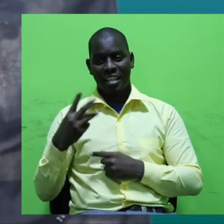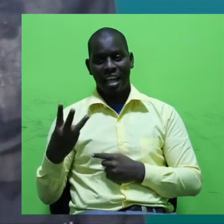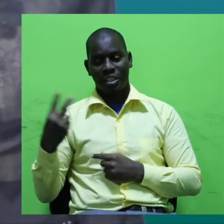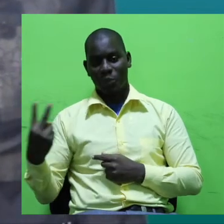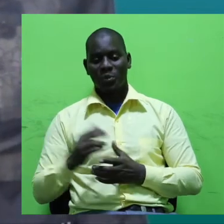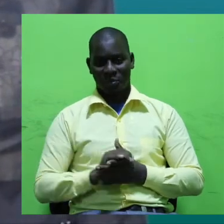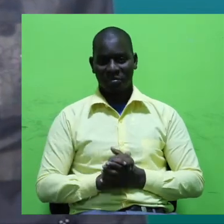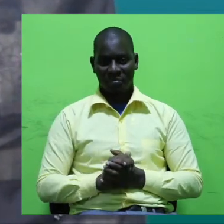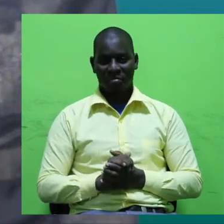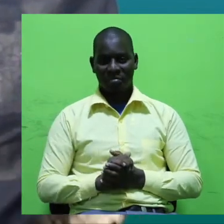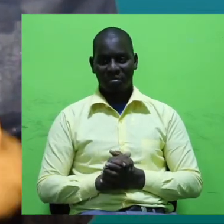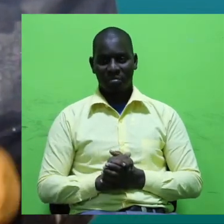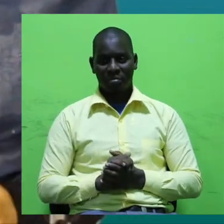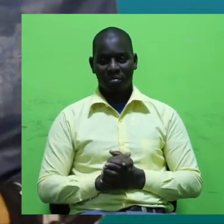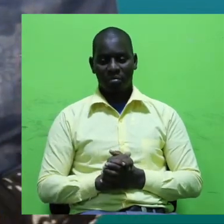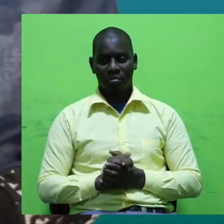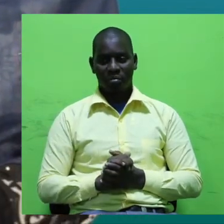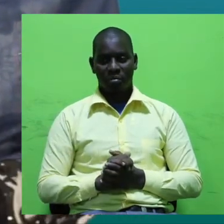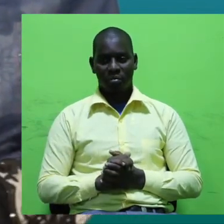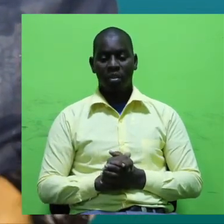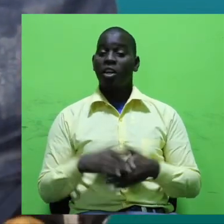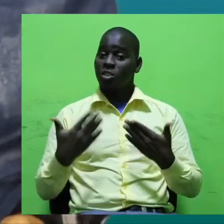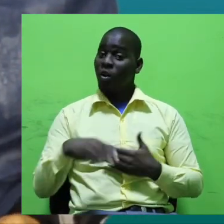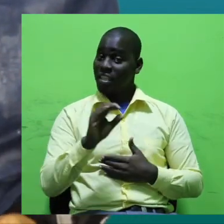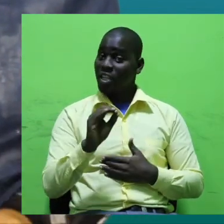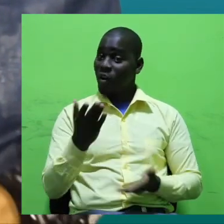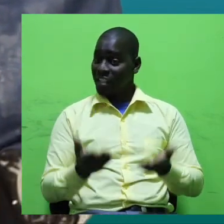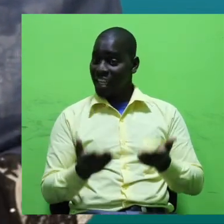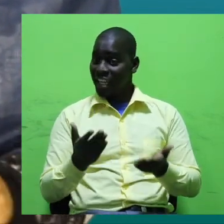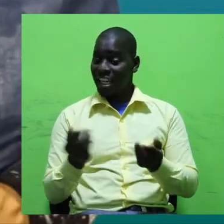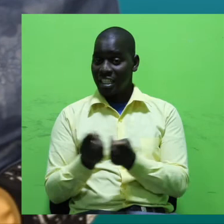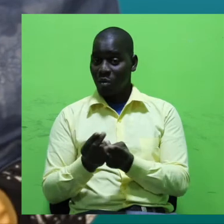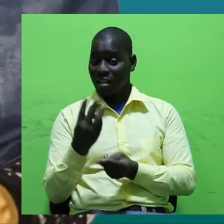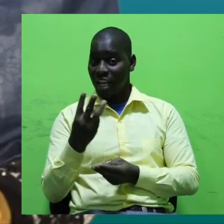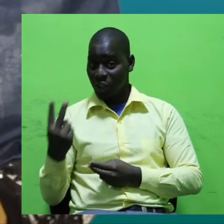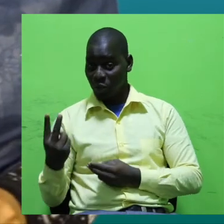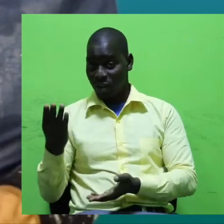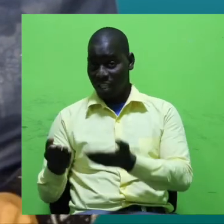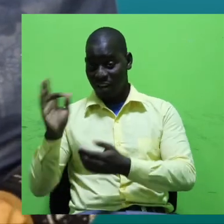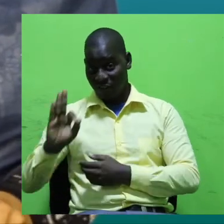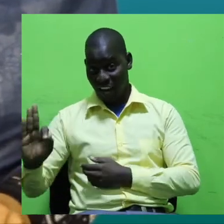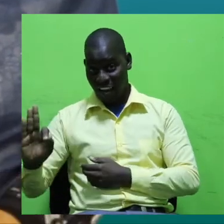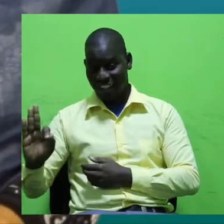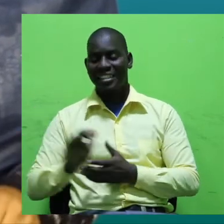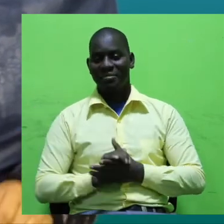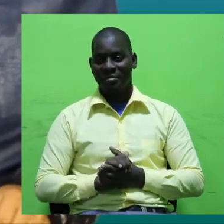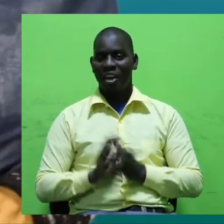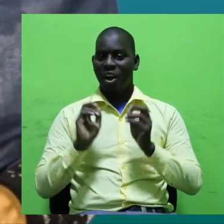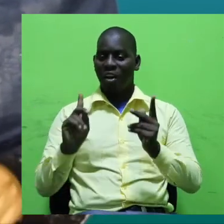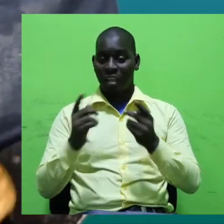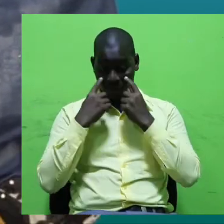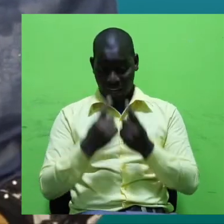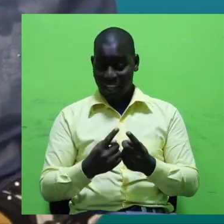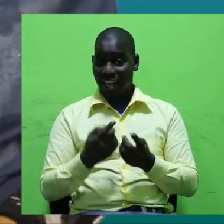273.15. Now put 20 to the C and plus 273. The answer